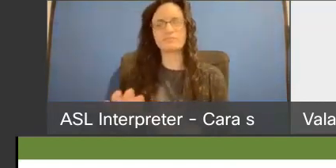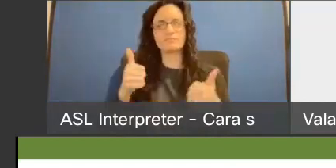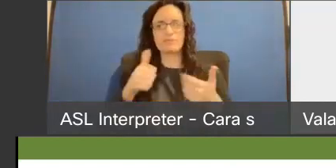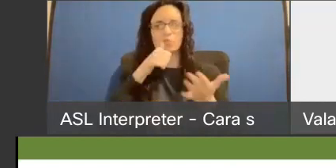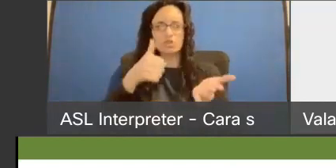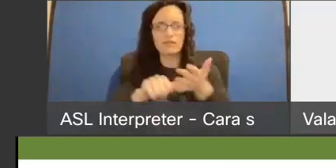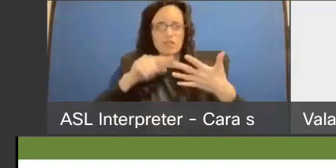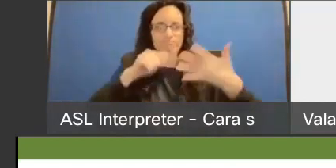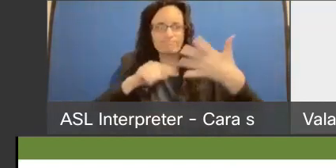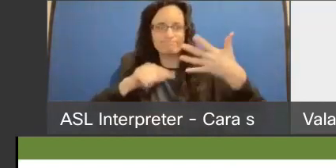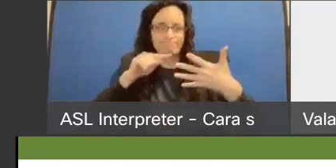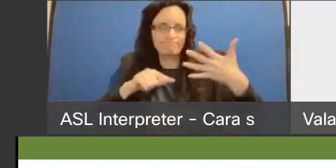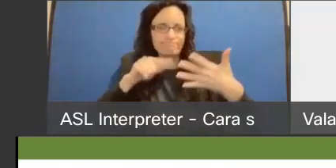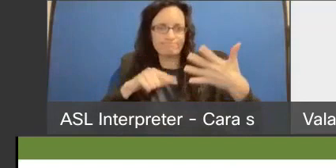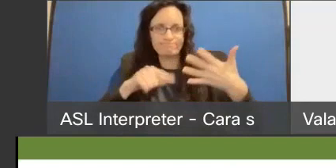terms?